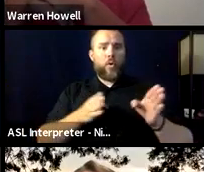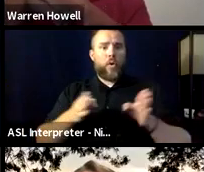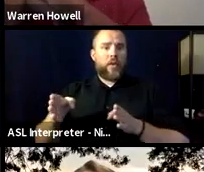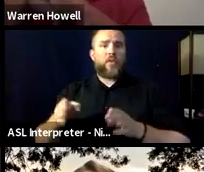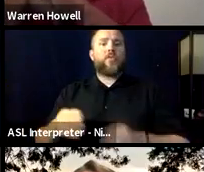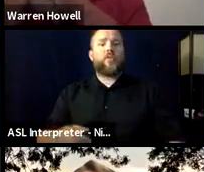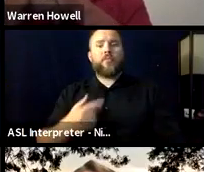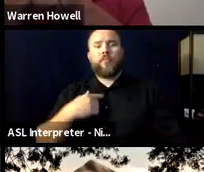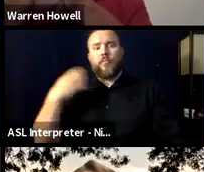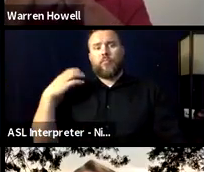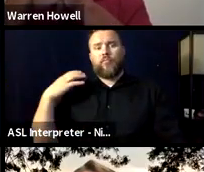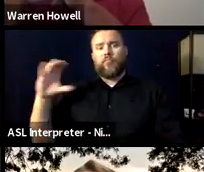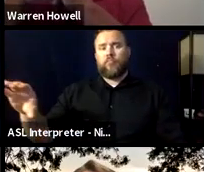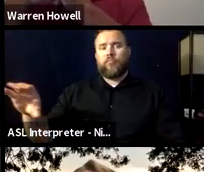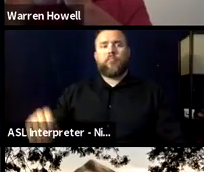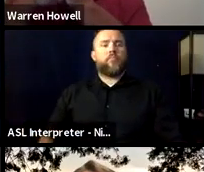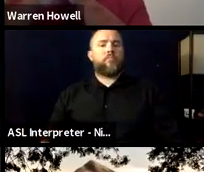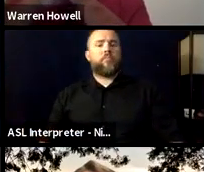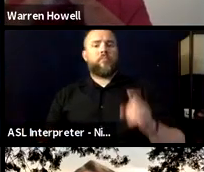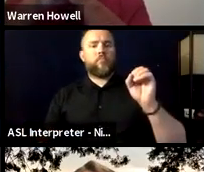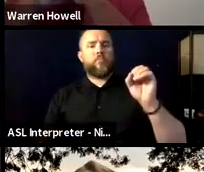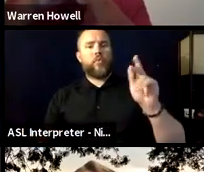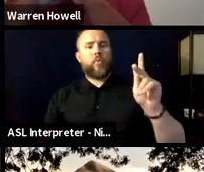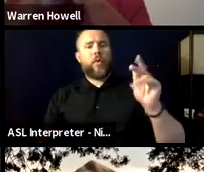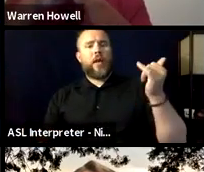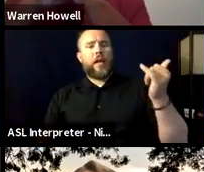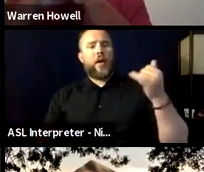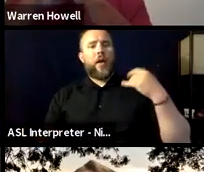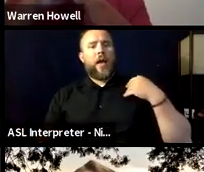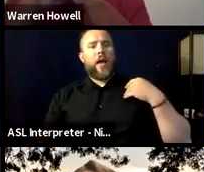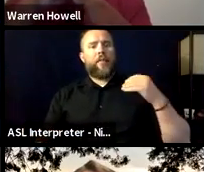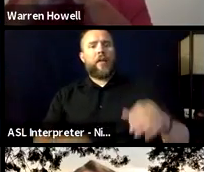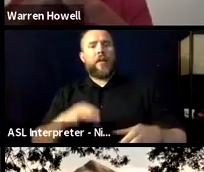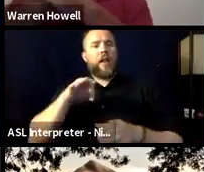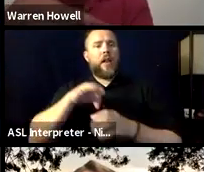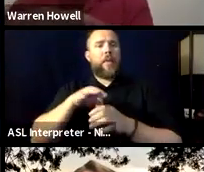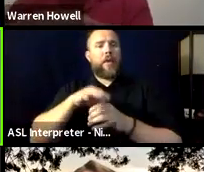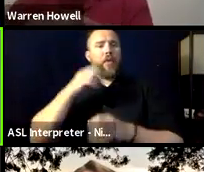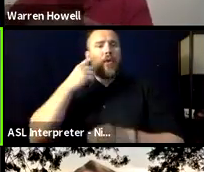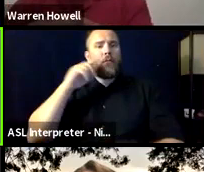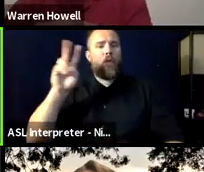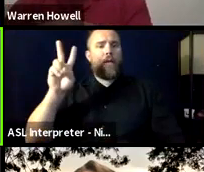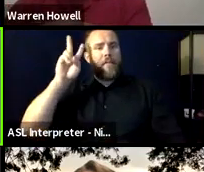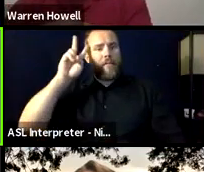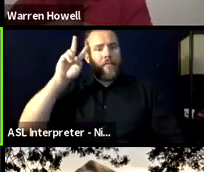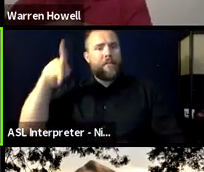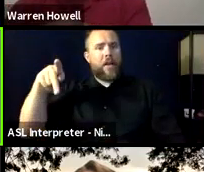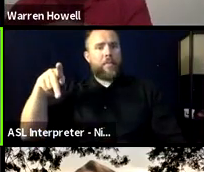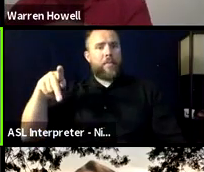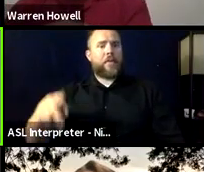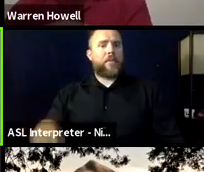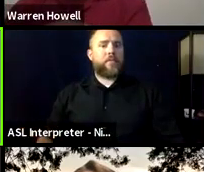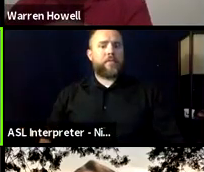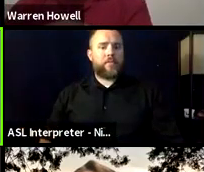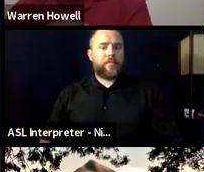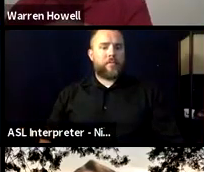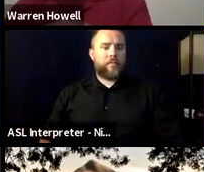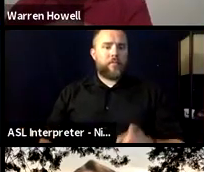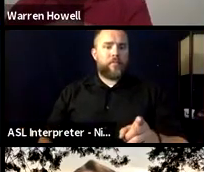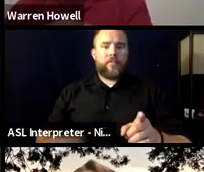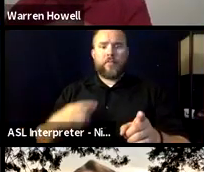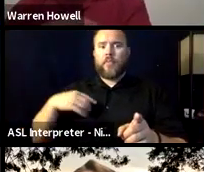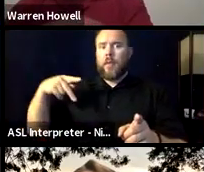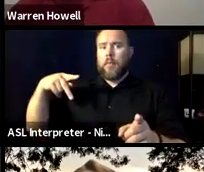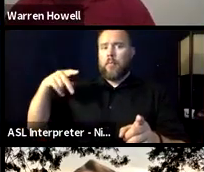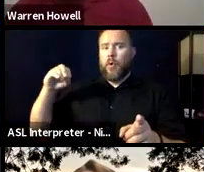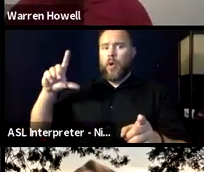much. All right. I now call for nominations for vice president. I'd Fred like Pula- Fred Pulaski, I nominate Claire